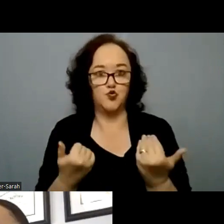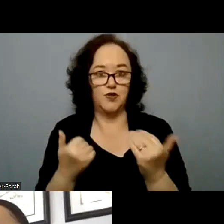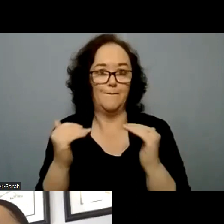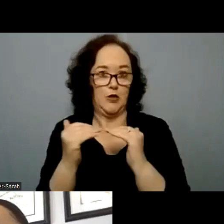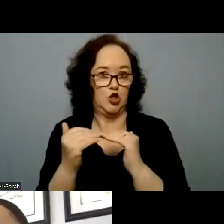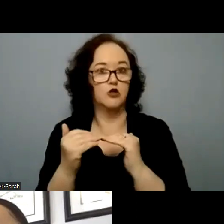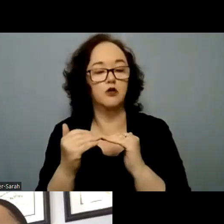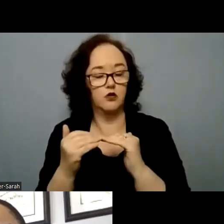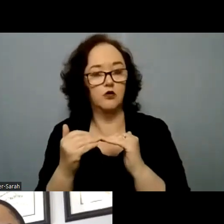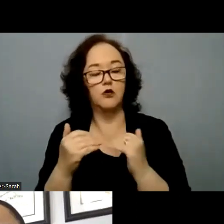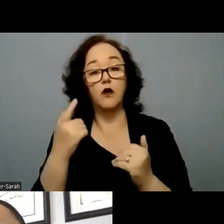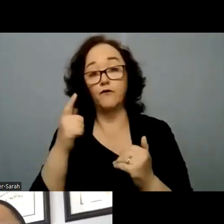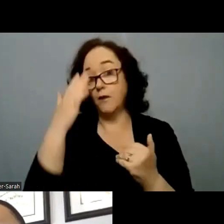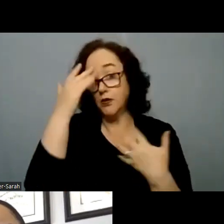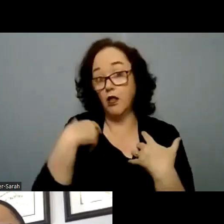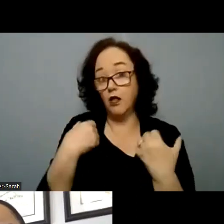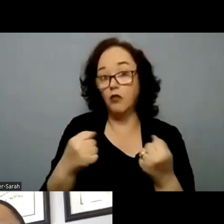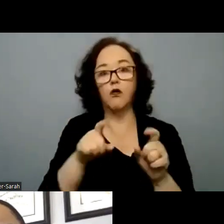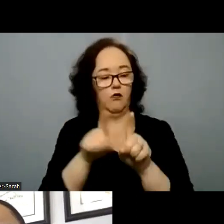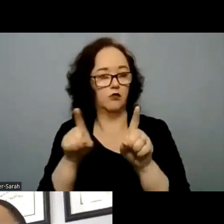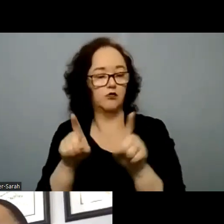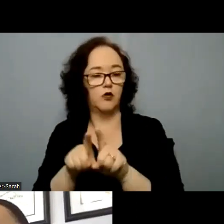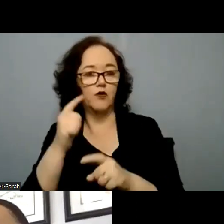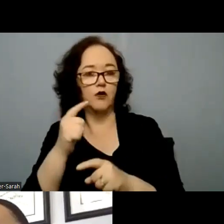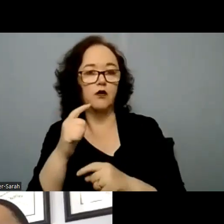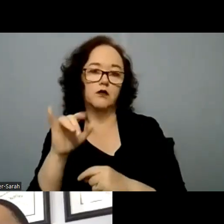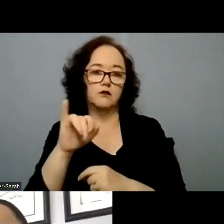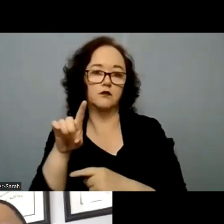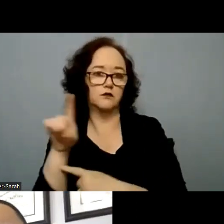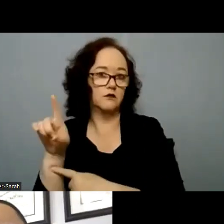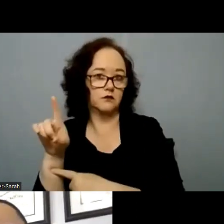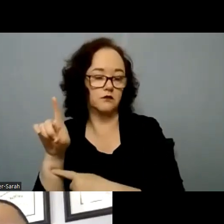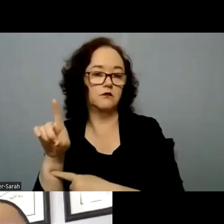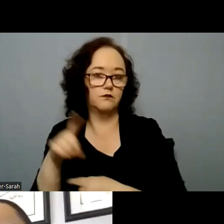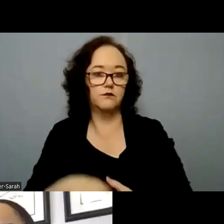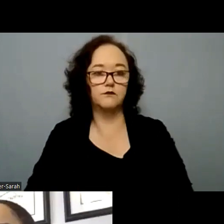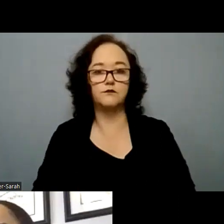but also for intellectual and developmental disabilities.